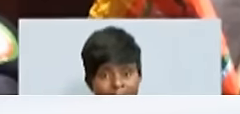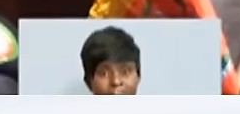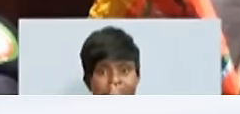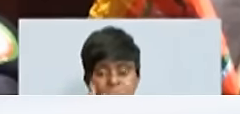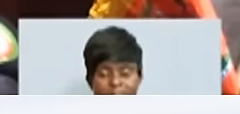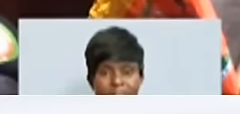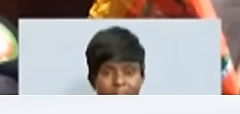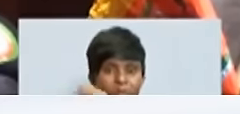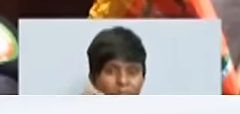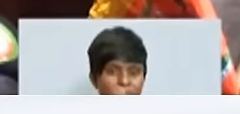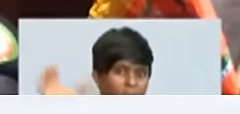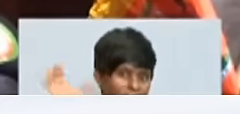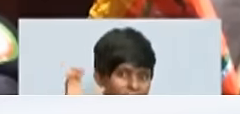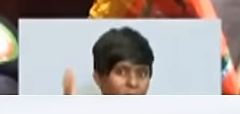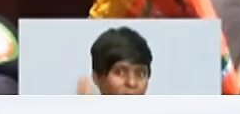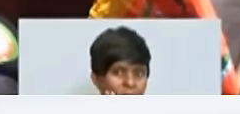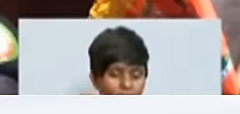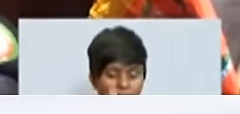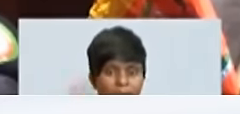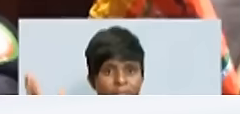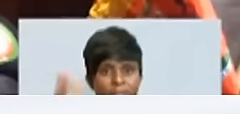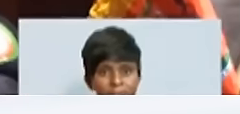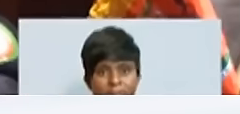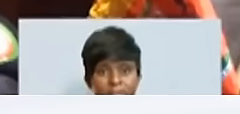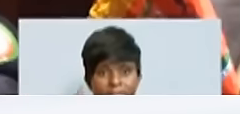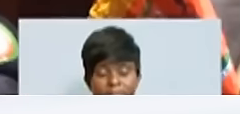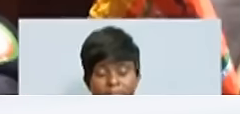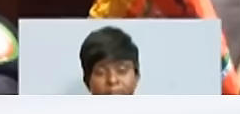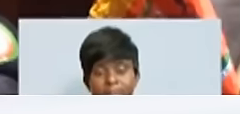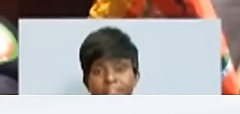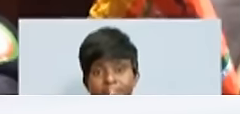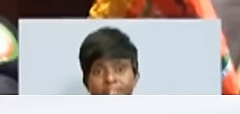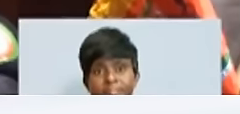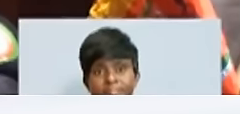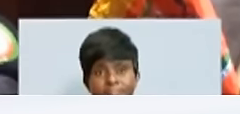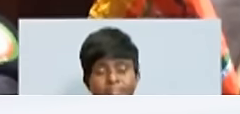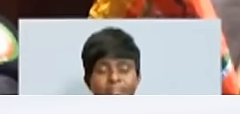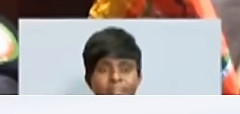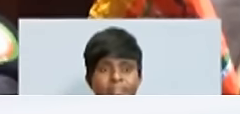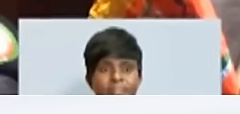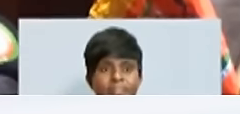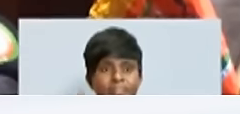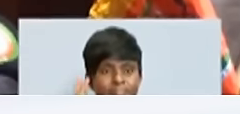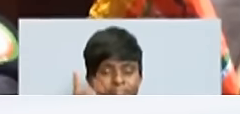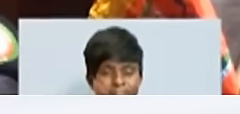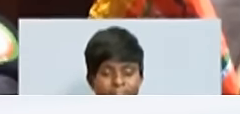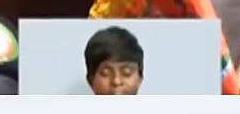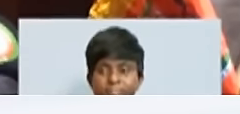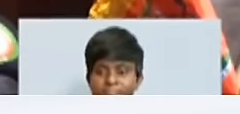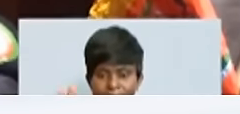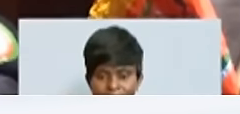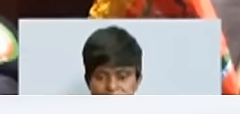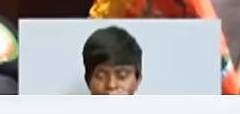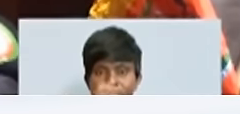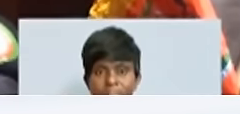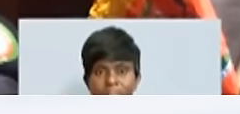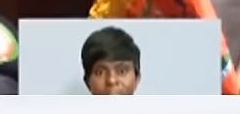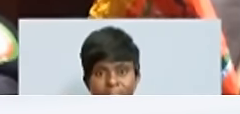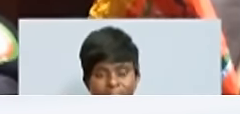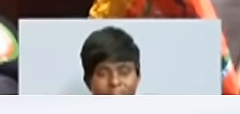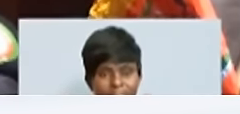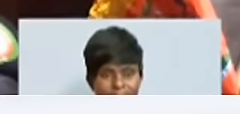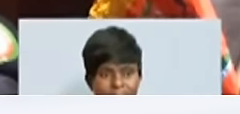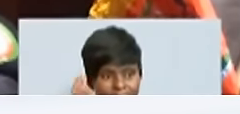guess he has already made a statement on the floor of this House. And it will be accelerated and